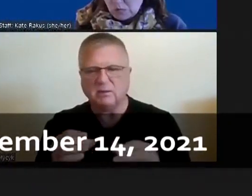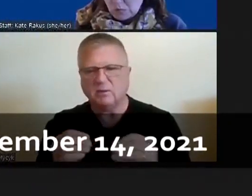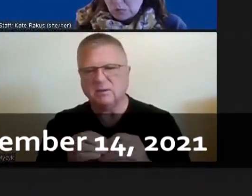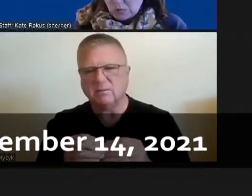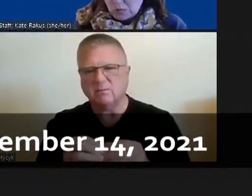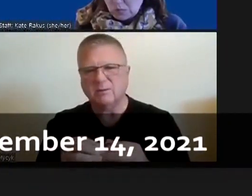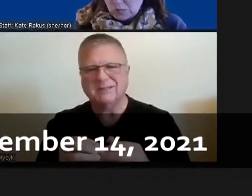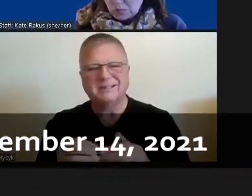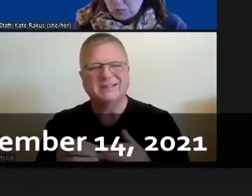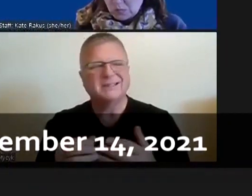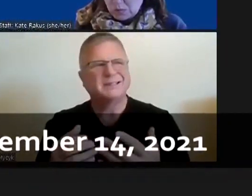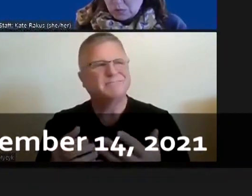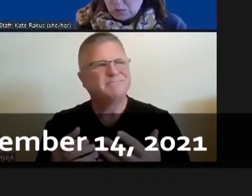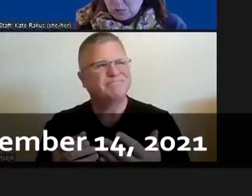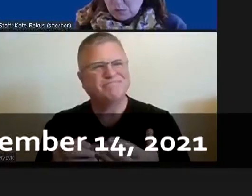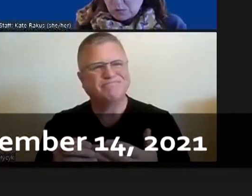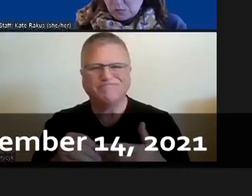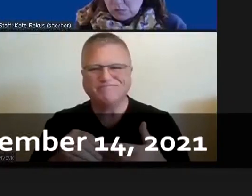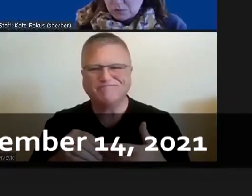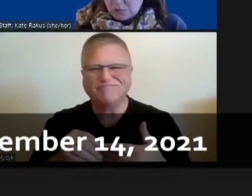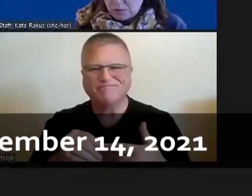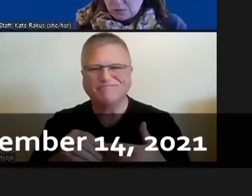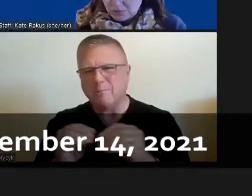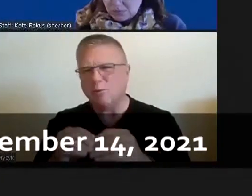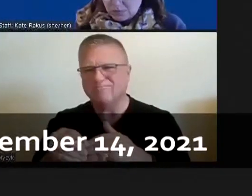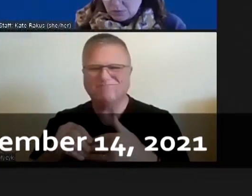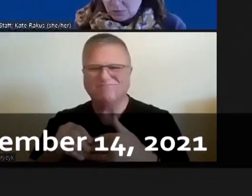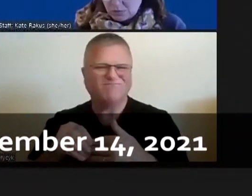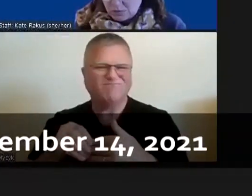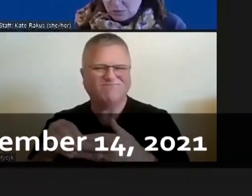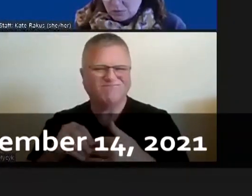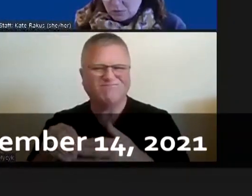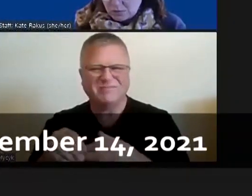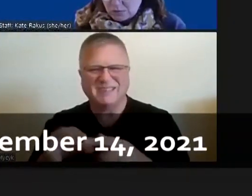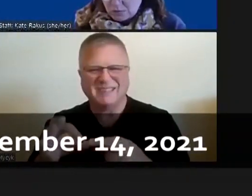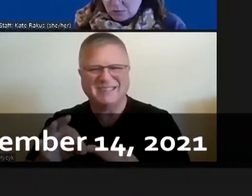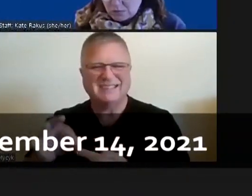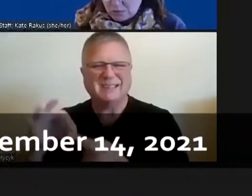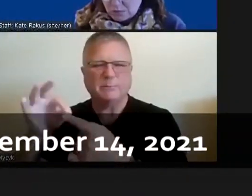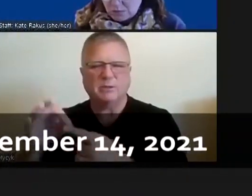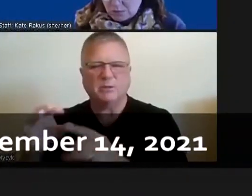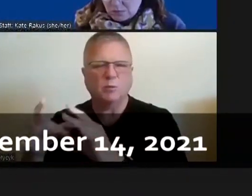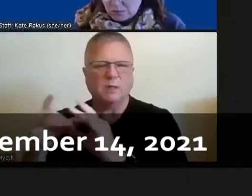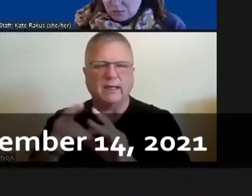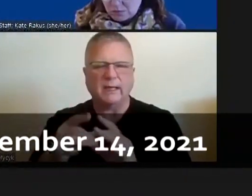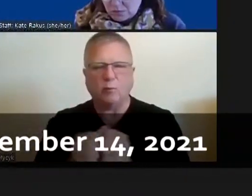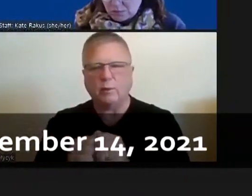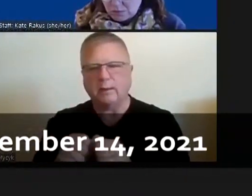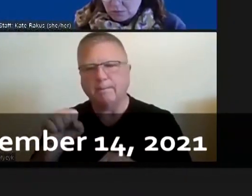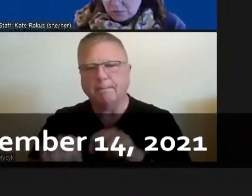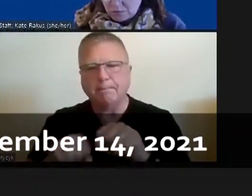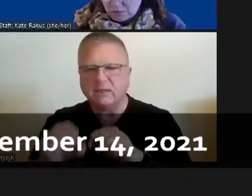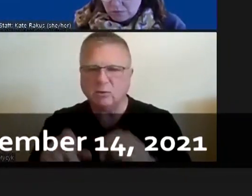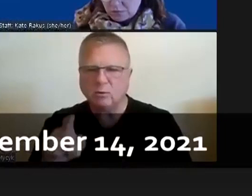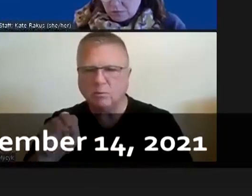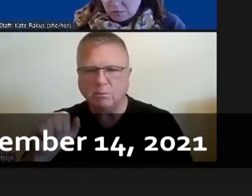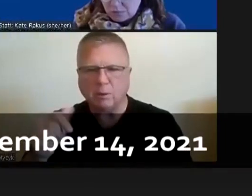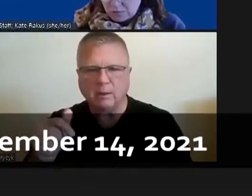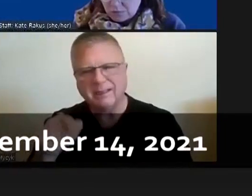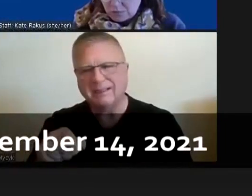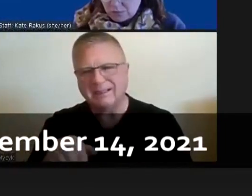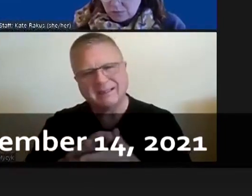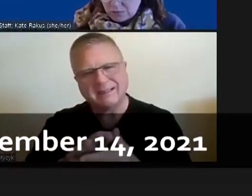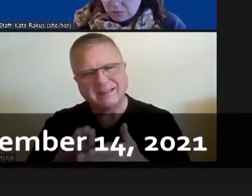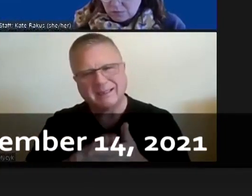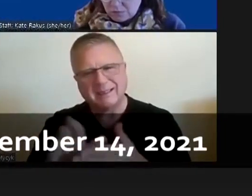and then there's a more lenient exception for related to bicycle parking. So this is just cleaning up something that